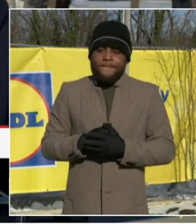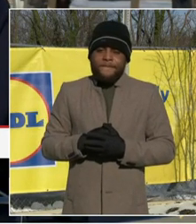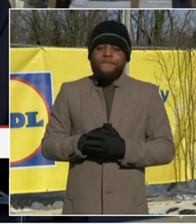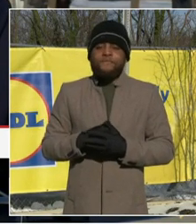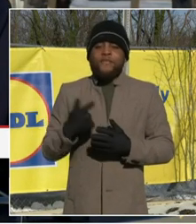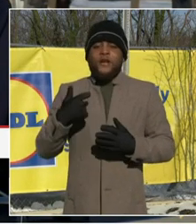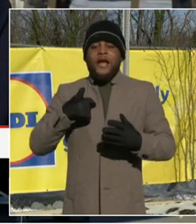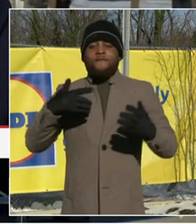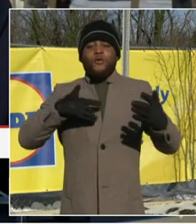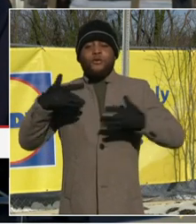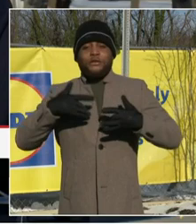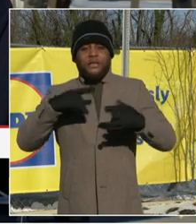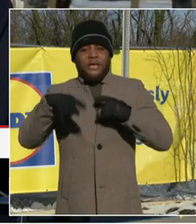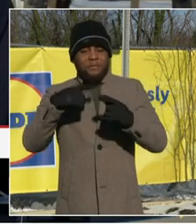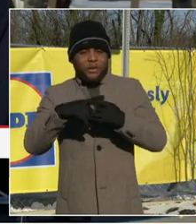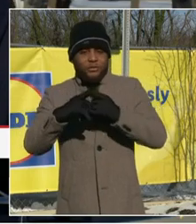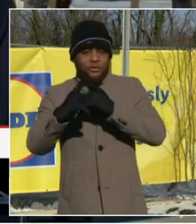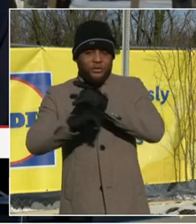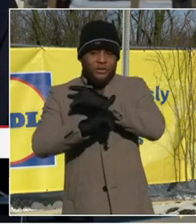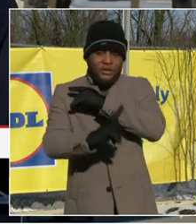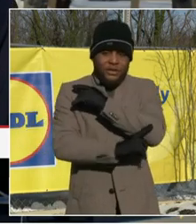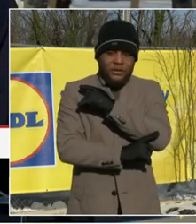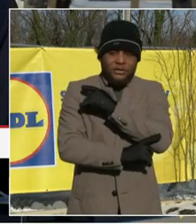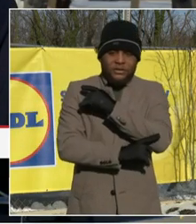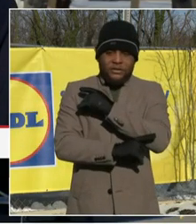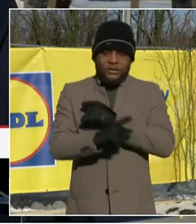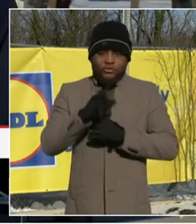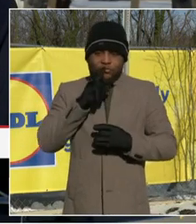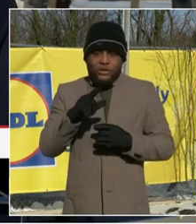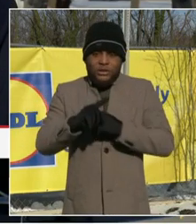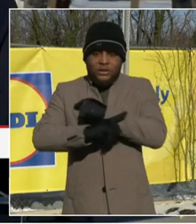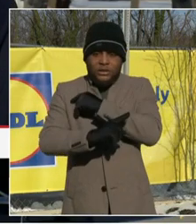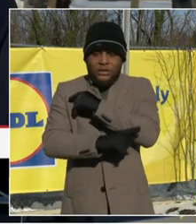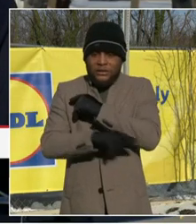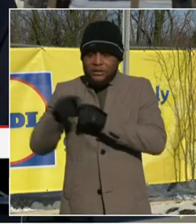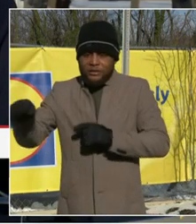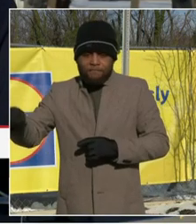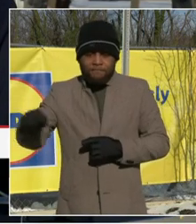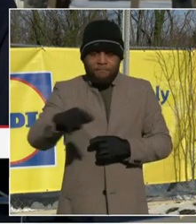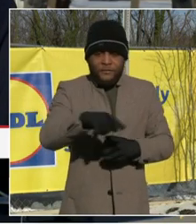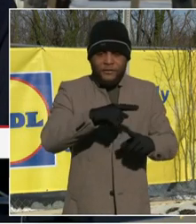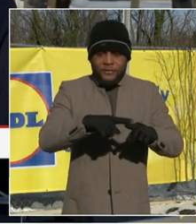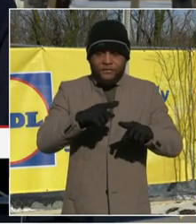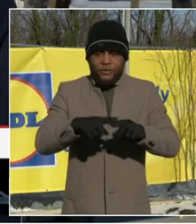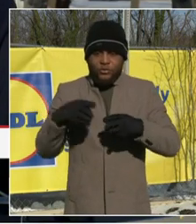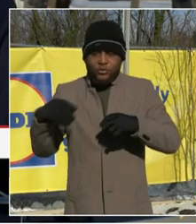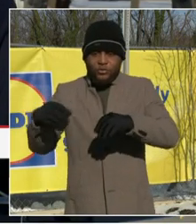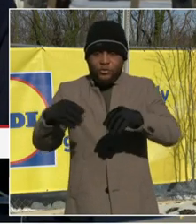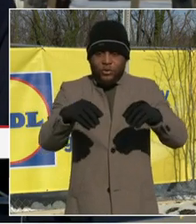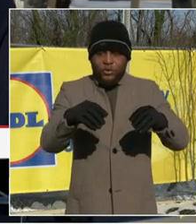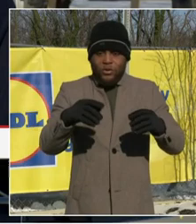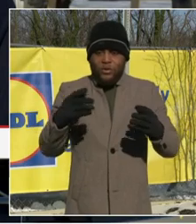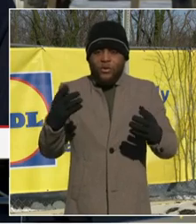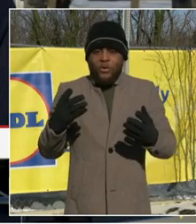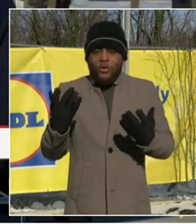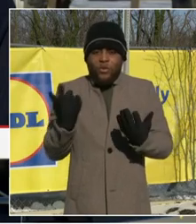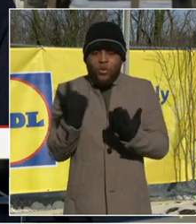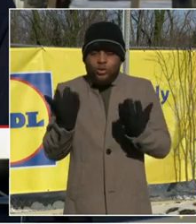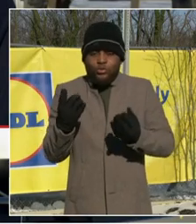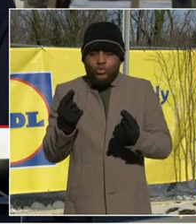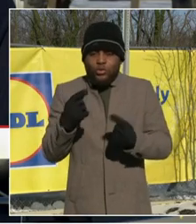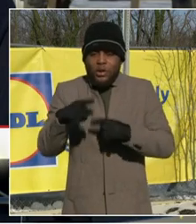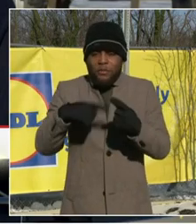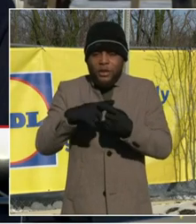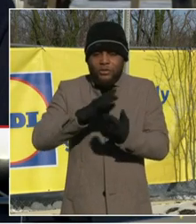Okay. What are we going to do about making sure we're cleaning up also while we building? What are we going to do about the trash? So we happy